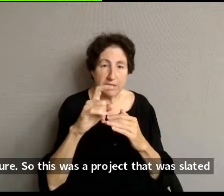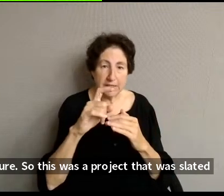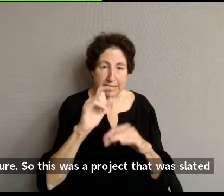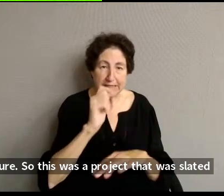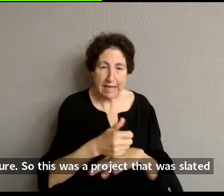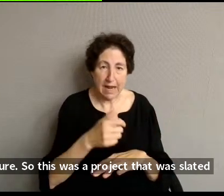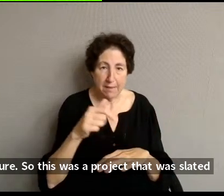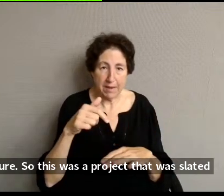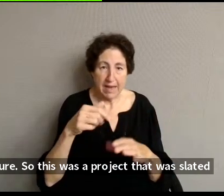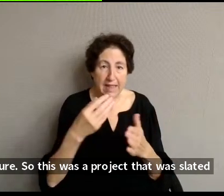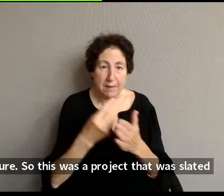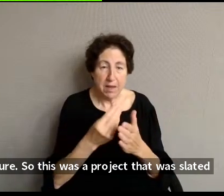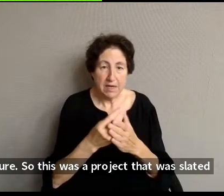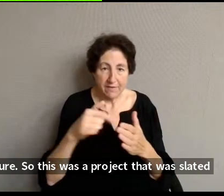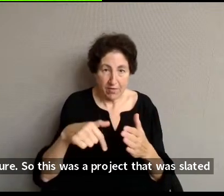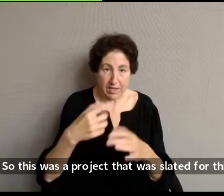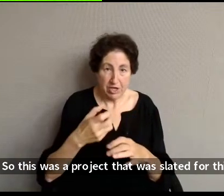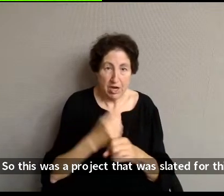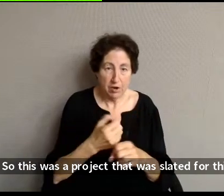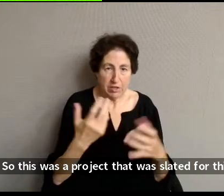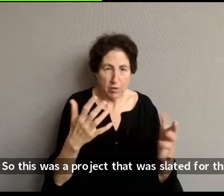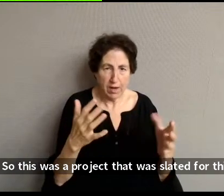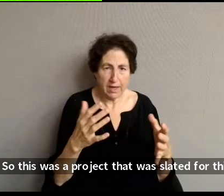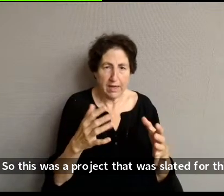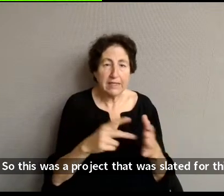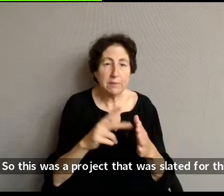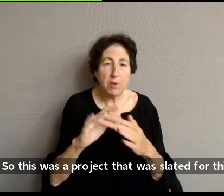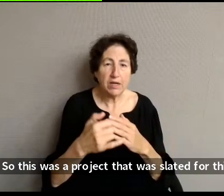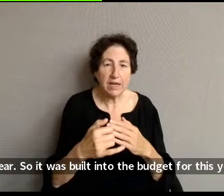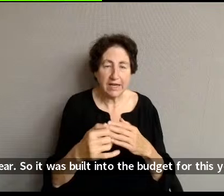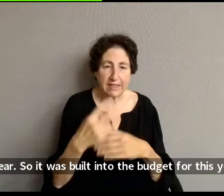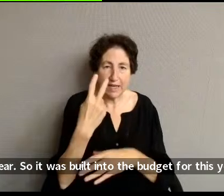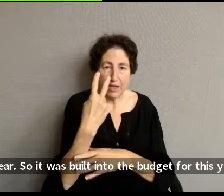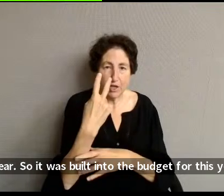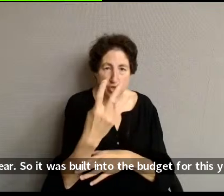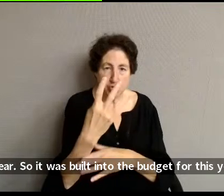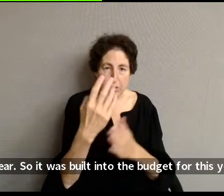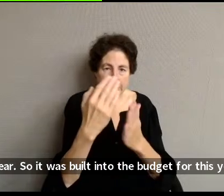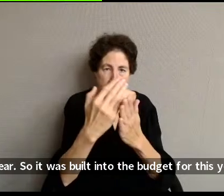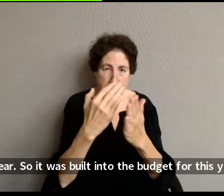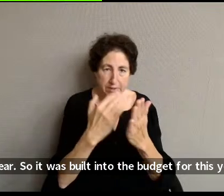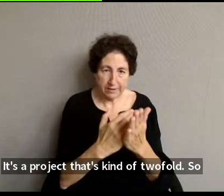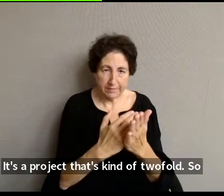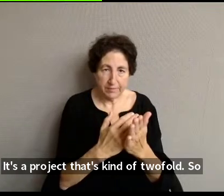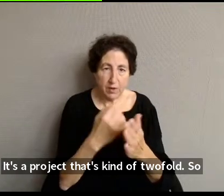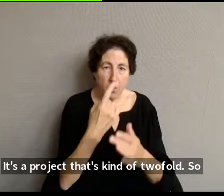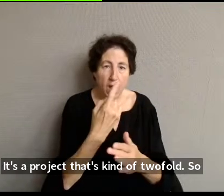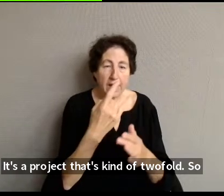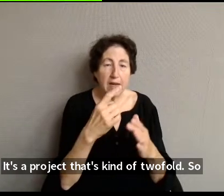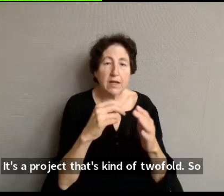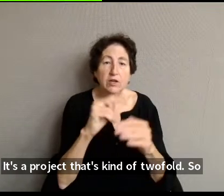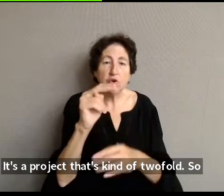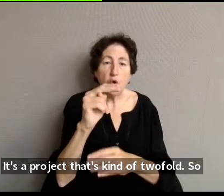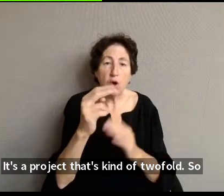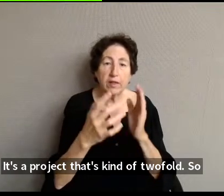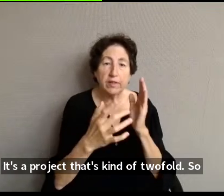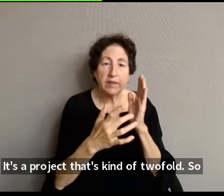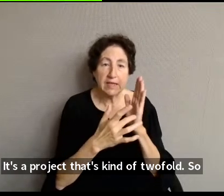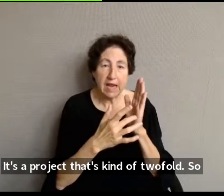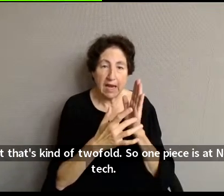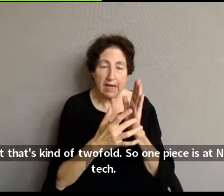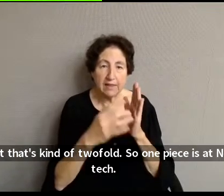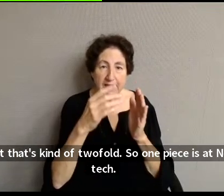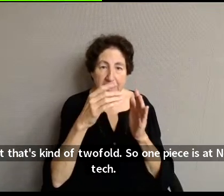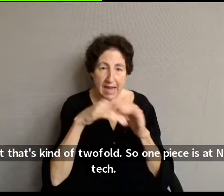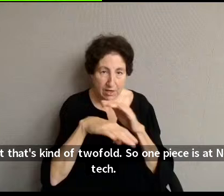built into the budget for this year. It's a project that's kind of twofold. So one piece is at North Tech, the entrance